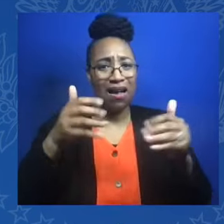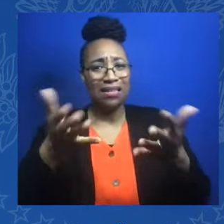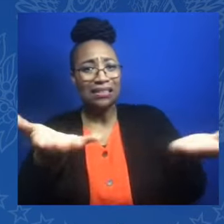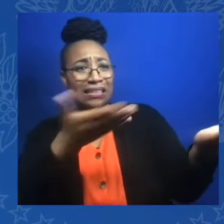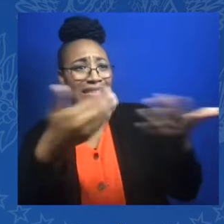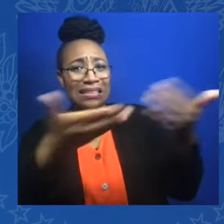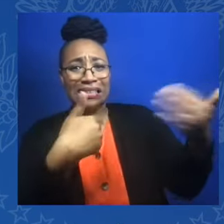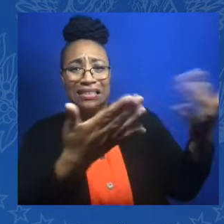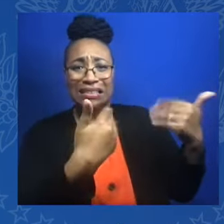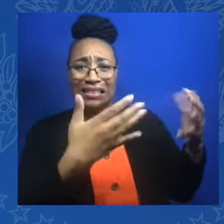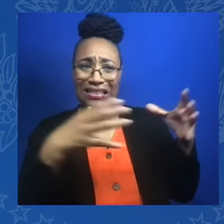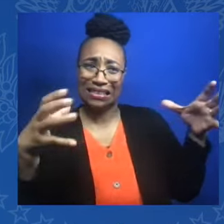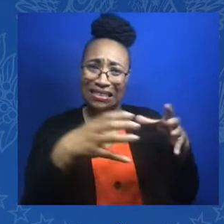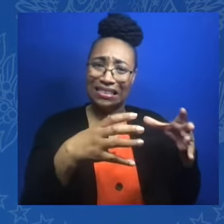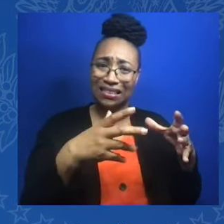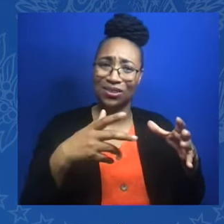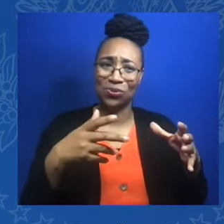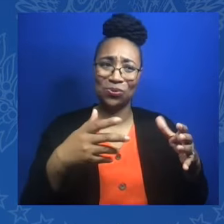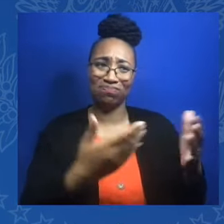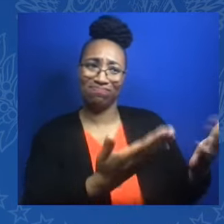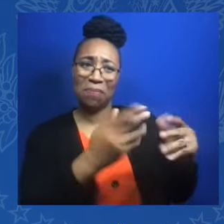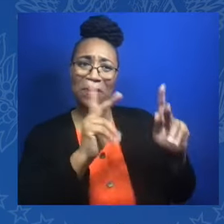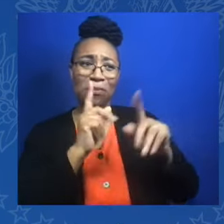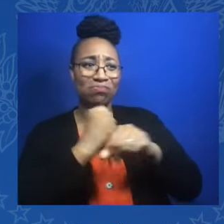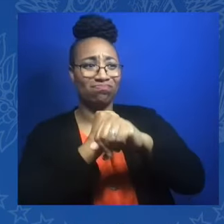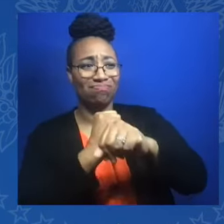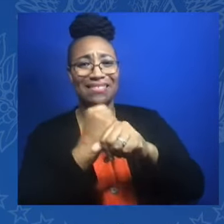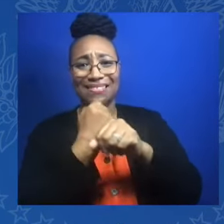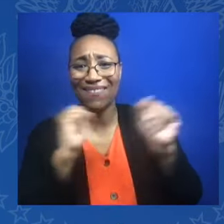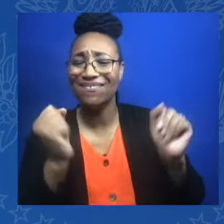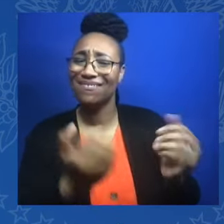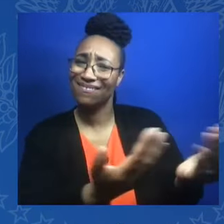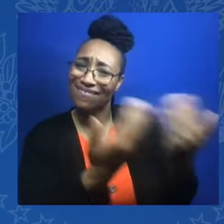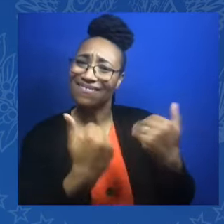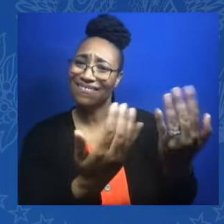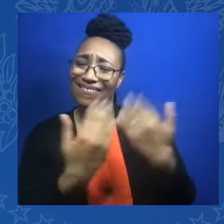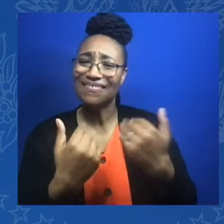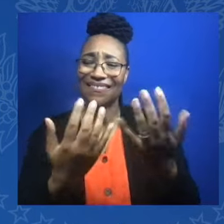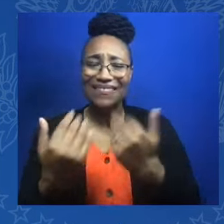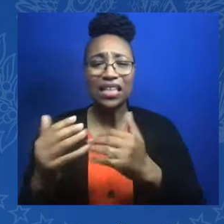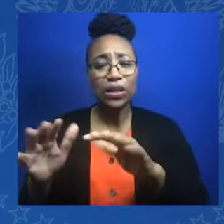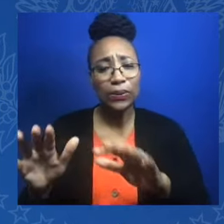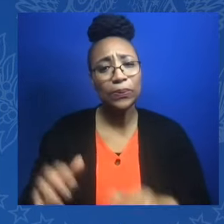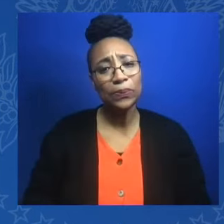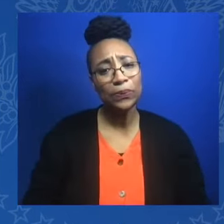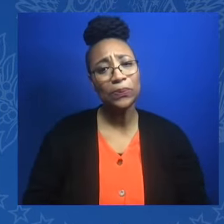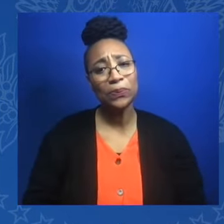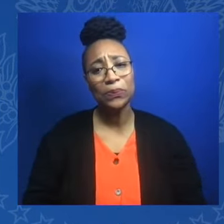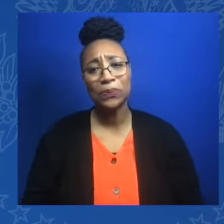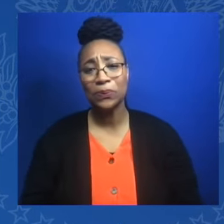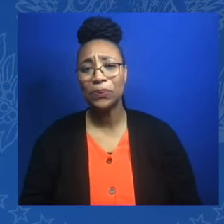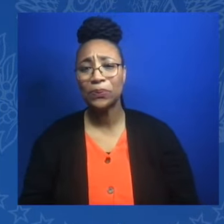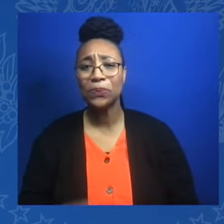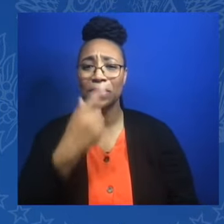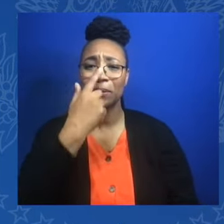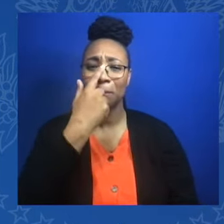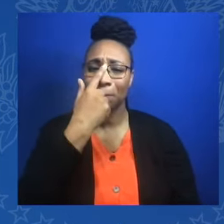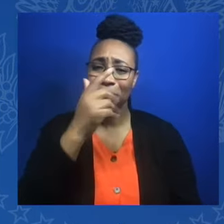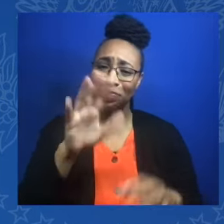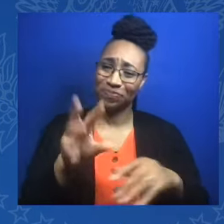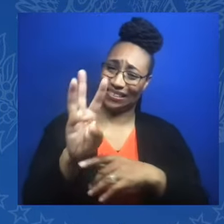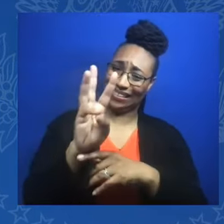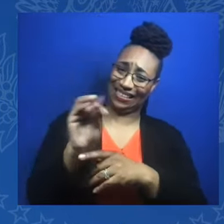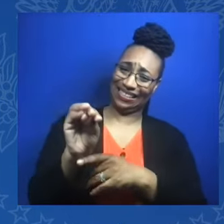tower, stands testament to the sacrifices of more than 60,000 brave Canadians who perished in World War